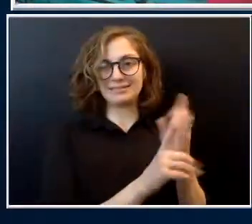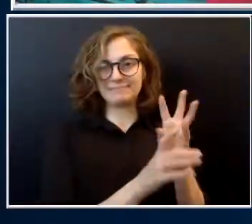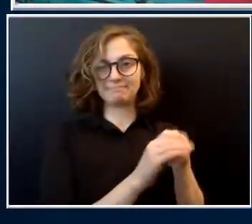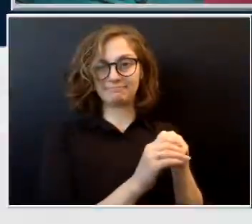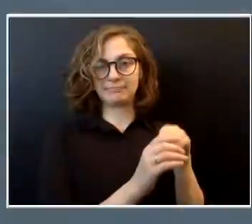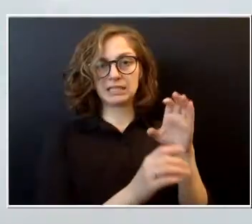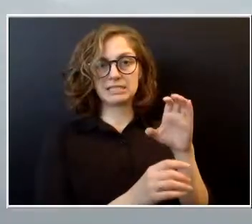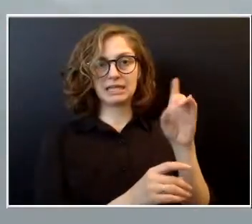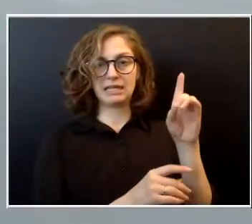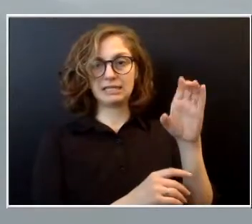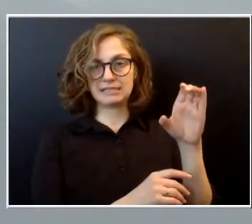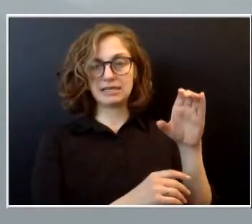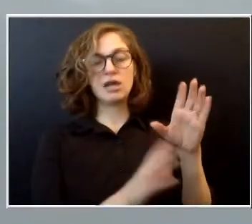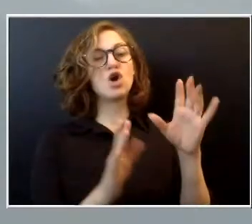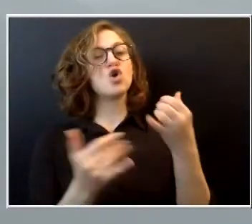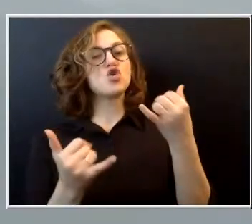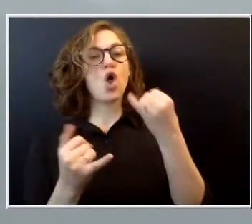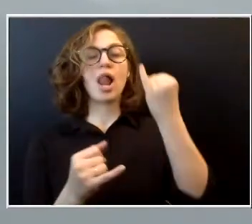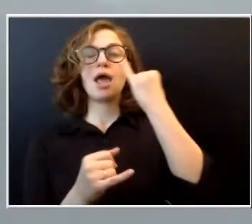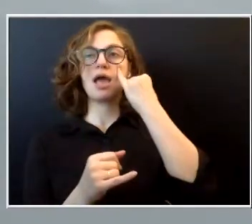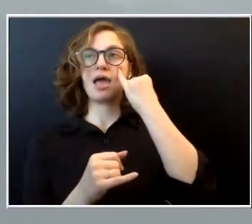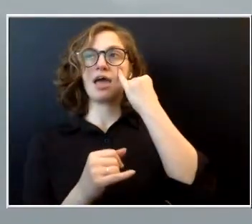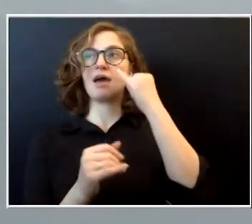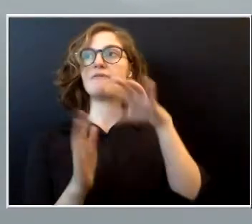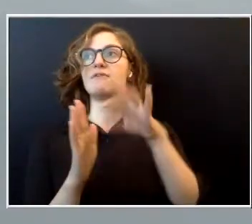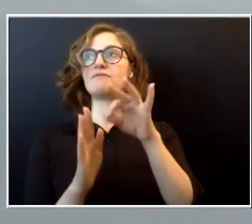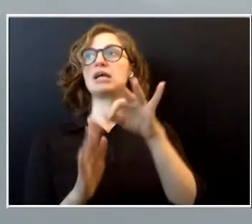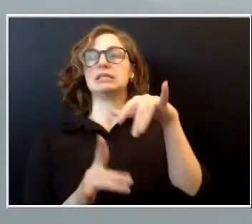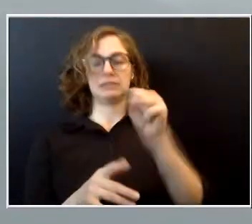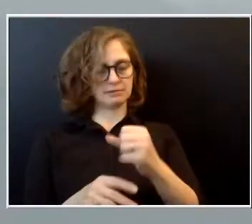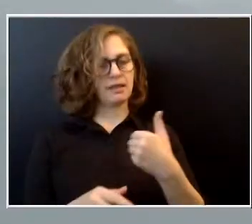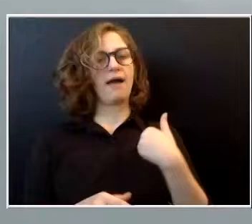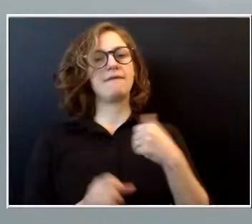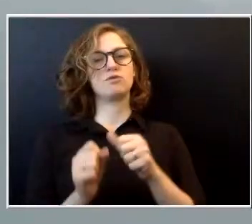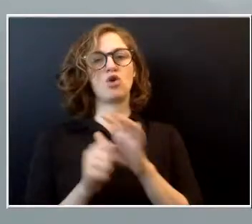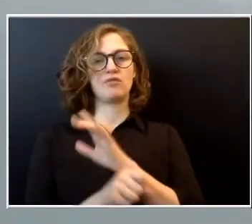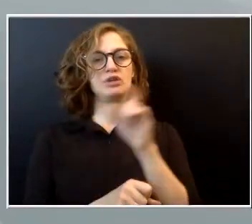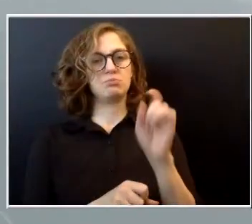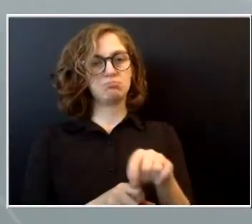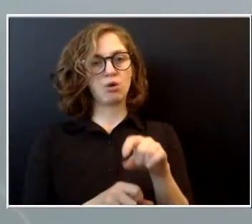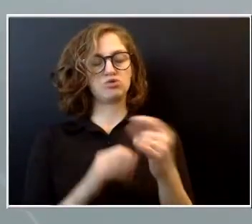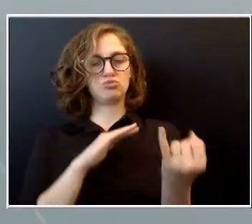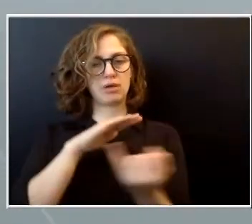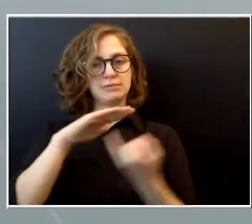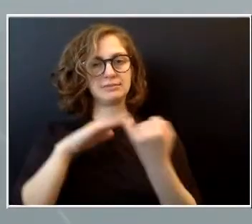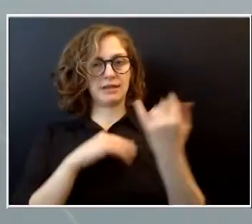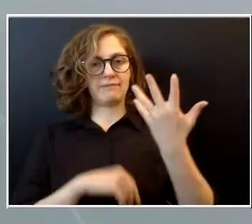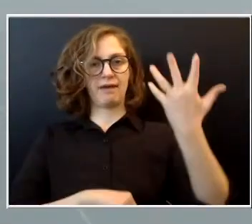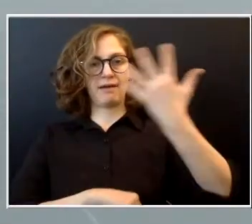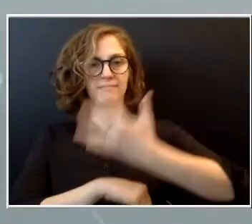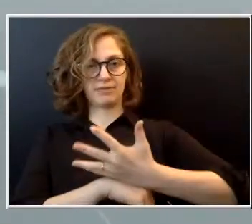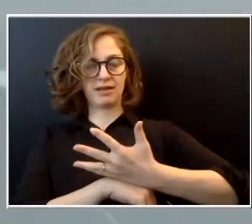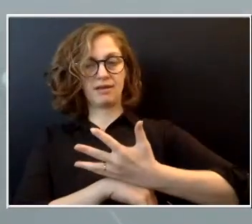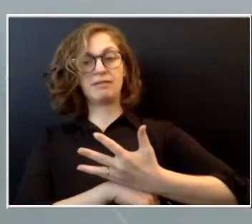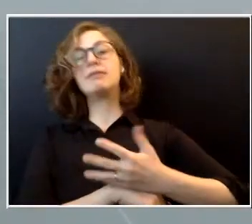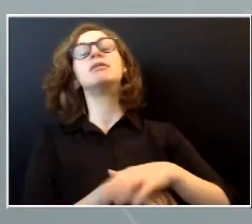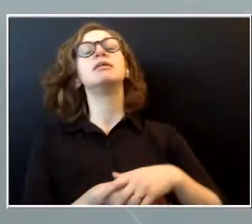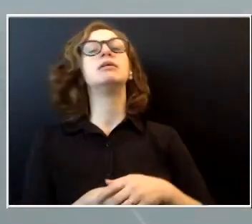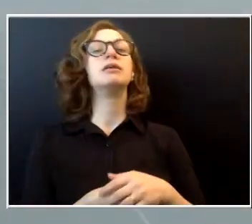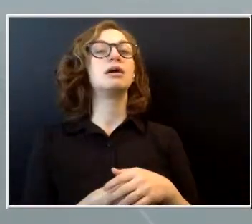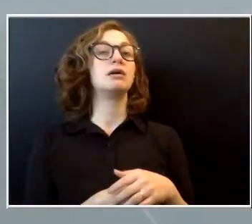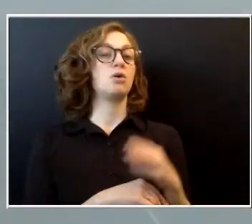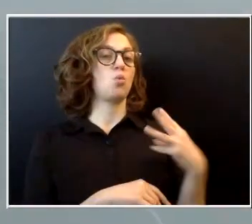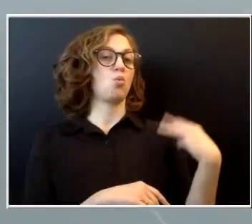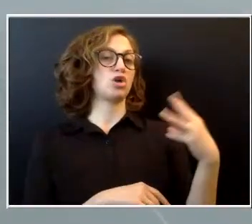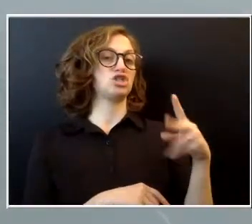supposed to isolate for 5 days. According to this report in the Washington Post, the CDC could change that to isolating for only